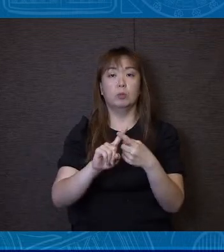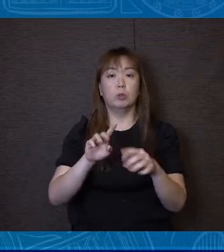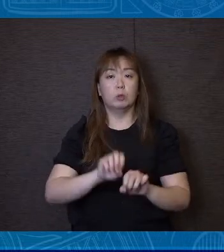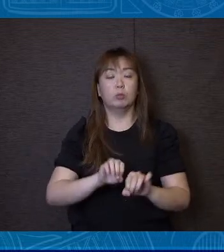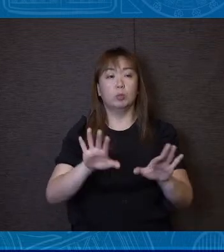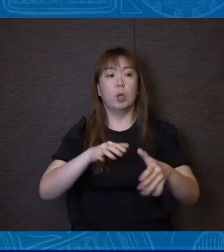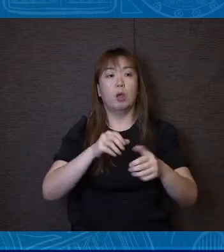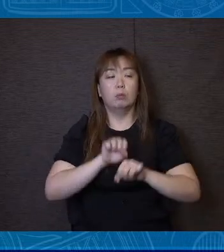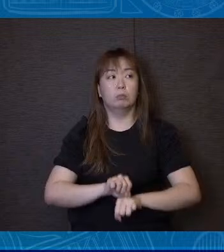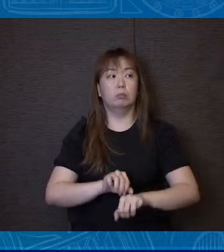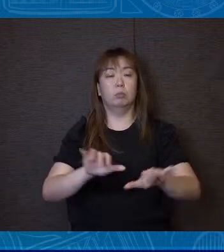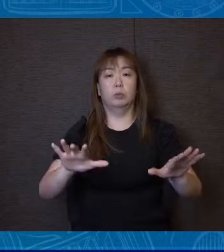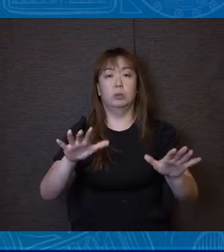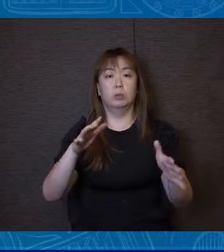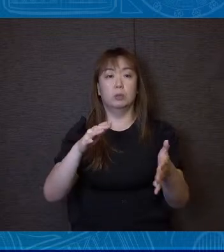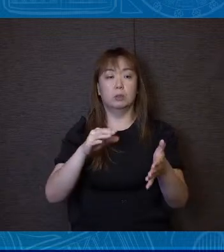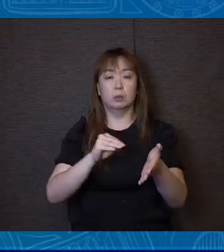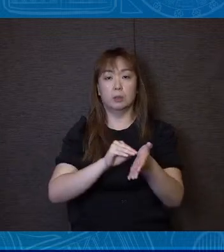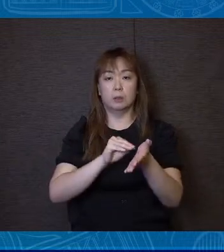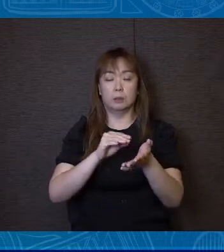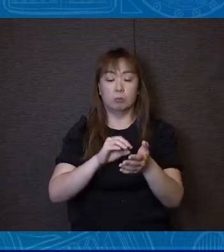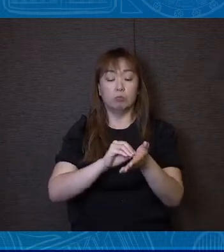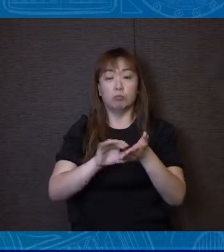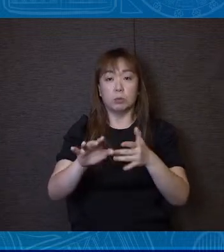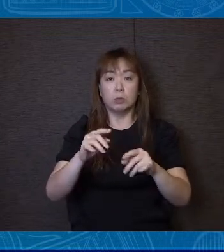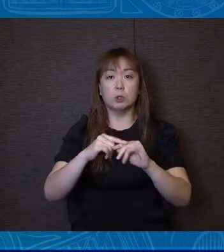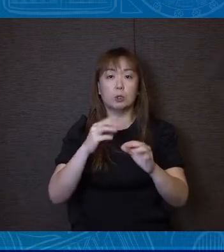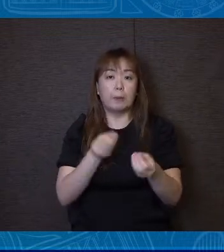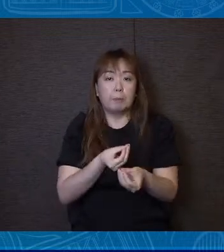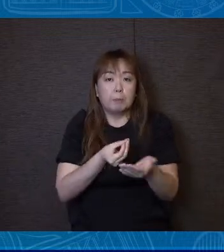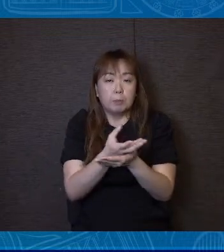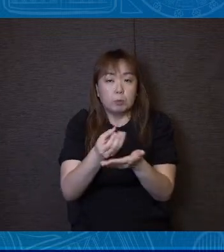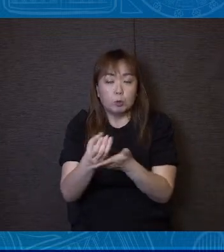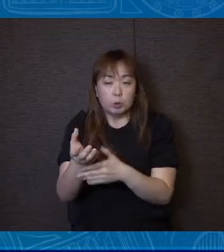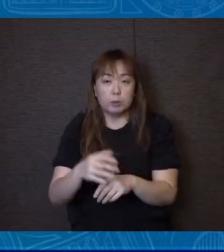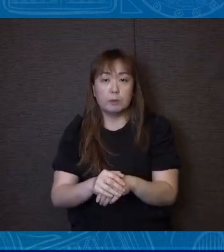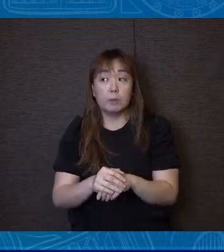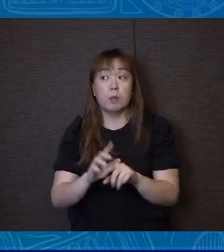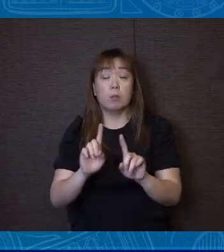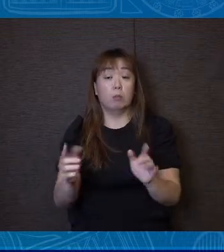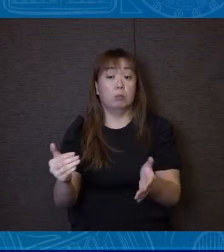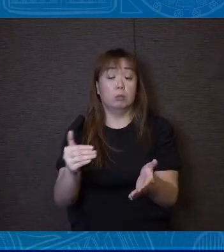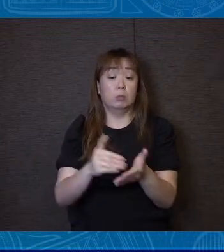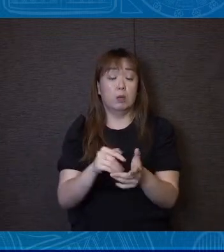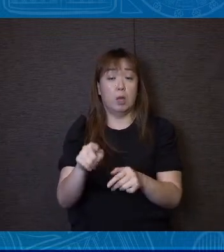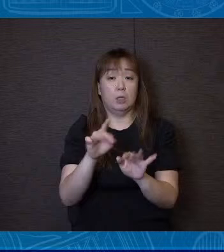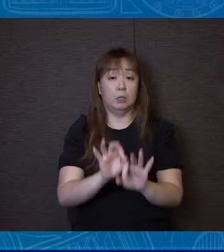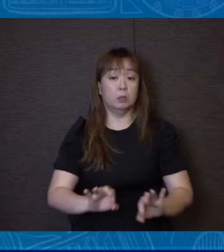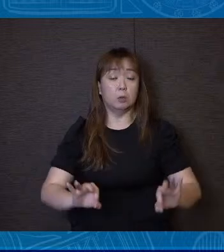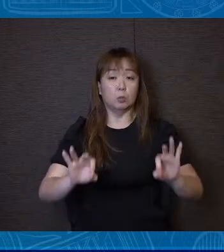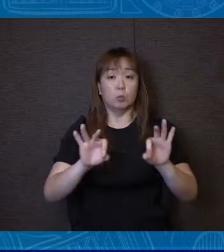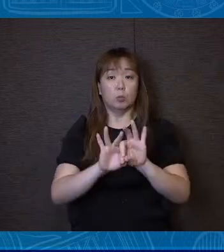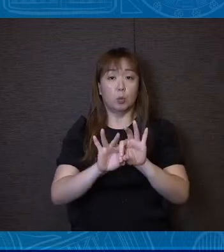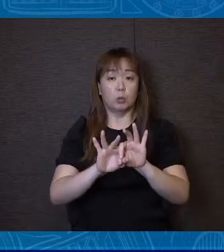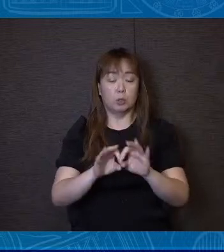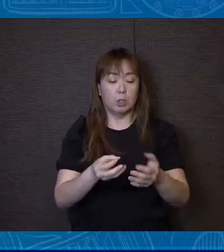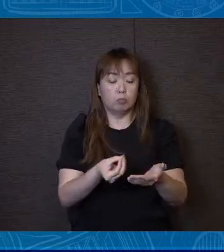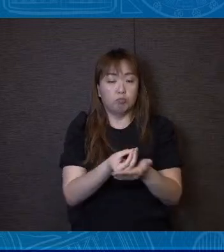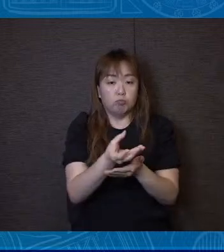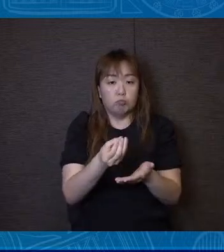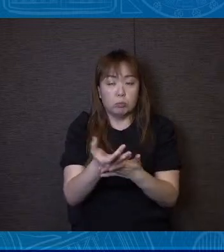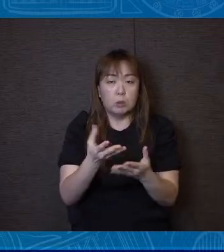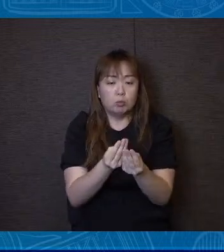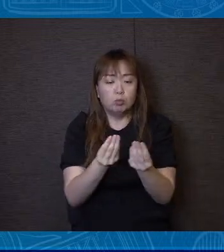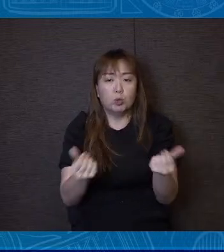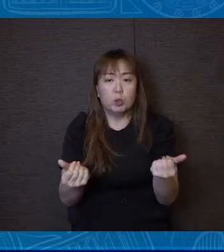processes this all the way through, and it's an API that allows it to be very quick, because again, it's so important that these solutions are timely, because